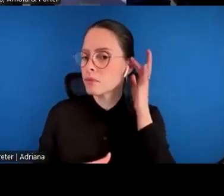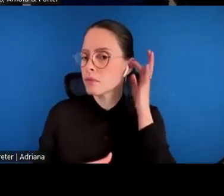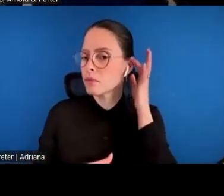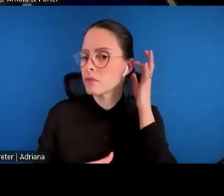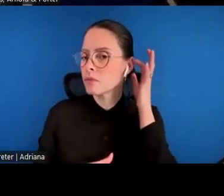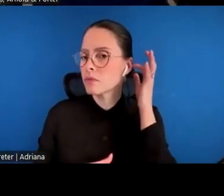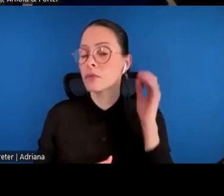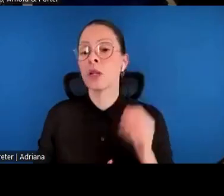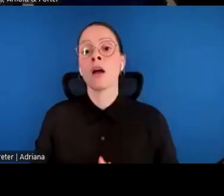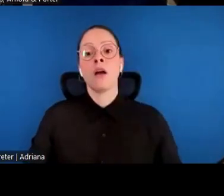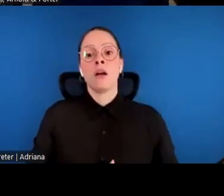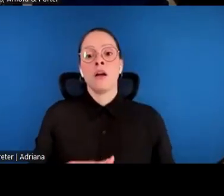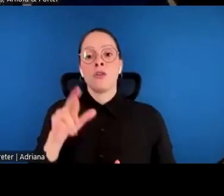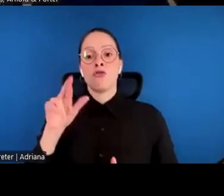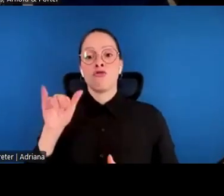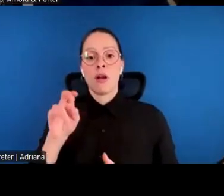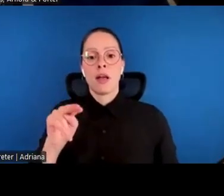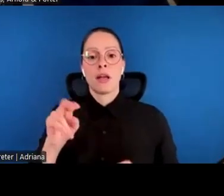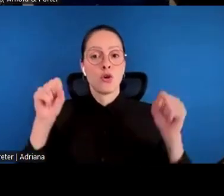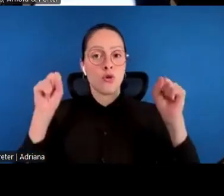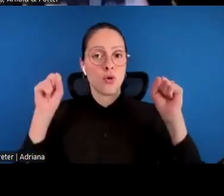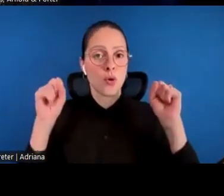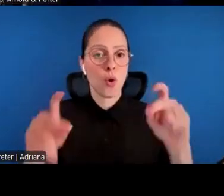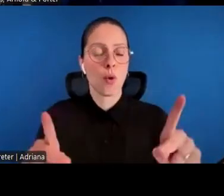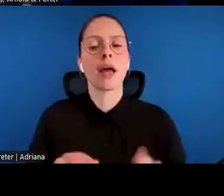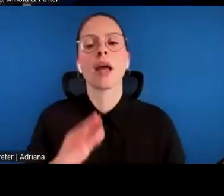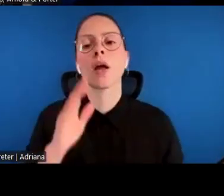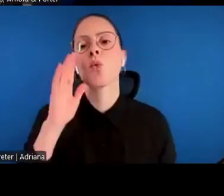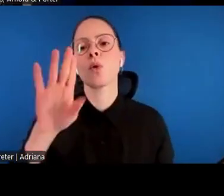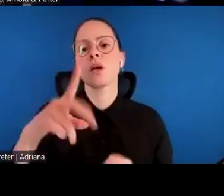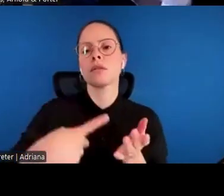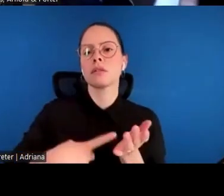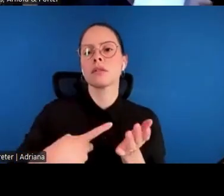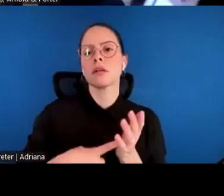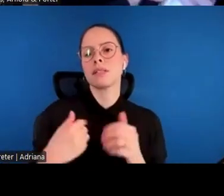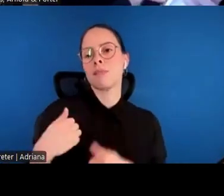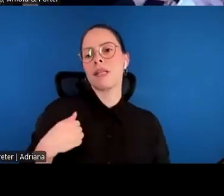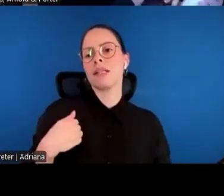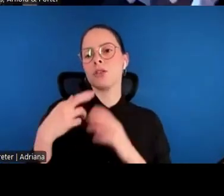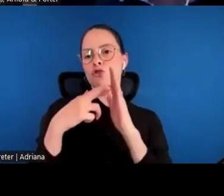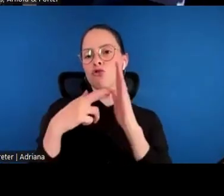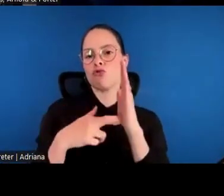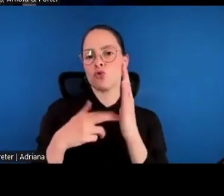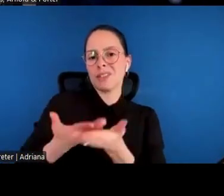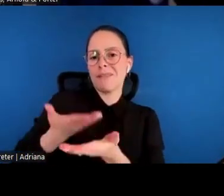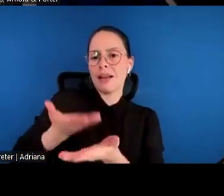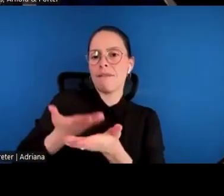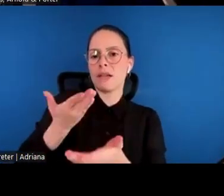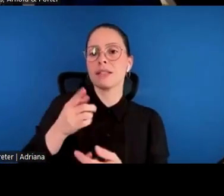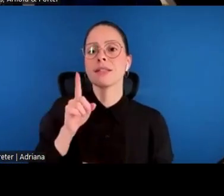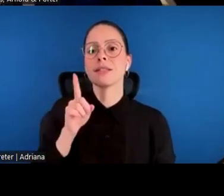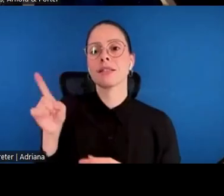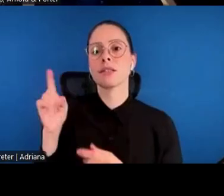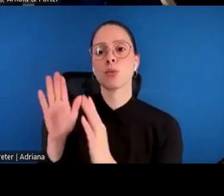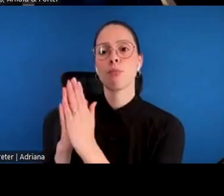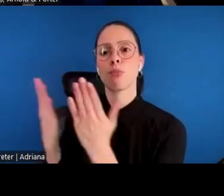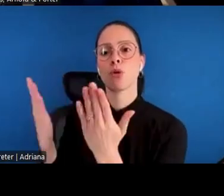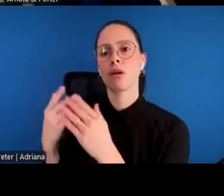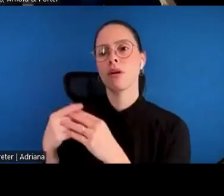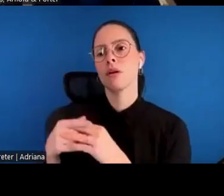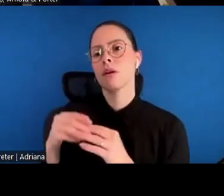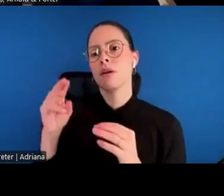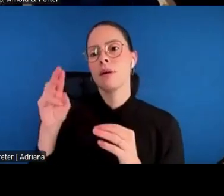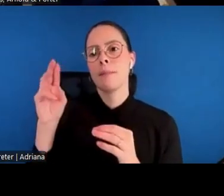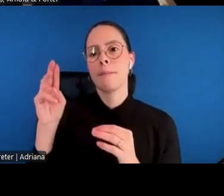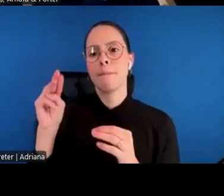All right, so we're going to talk a little bit about the military rules of evidence. So this is the manual for courts-martial. This is the old one because the new one is in